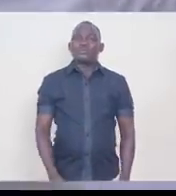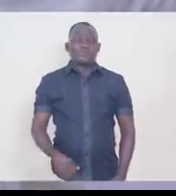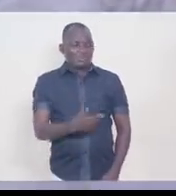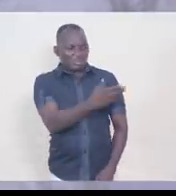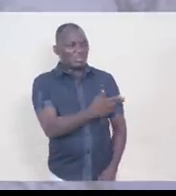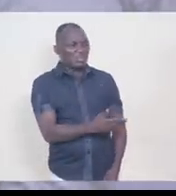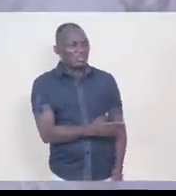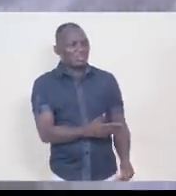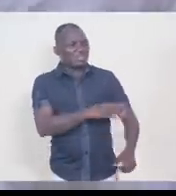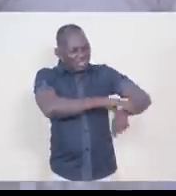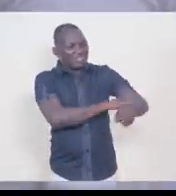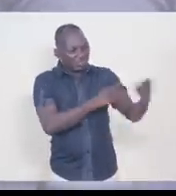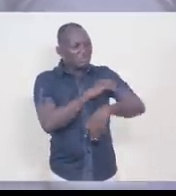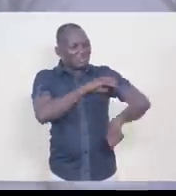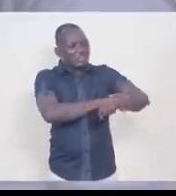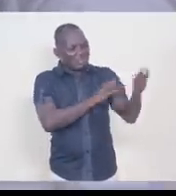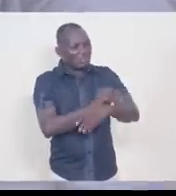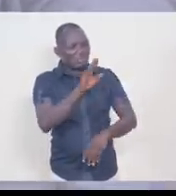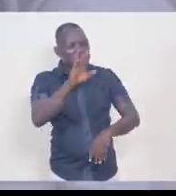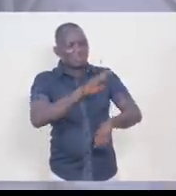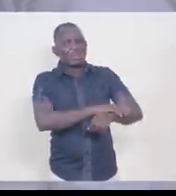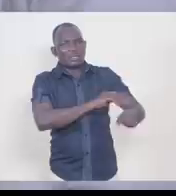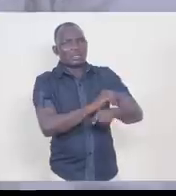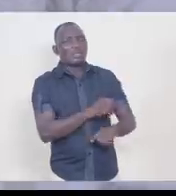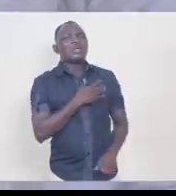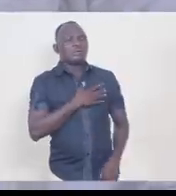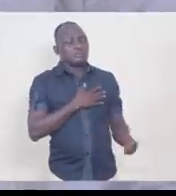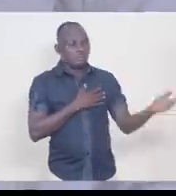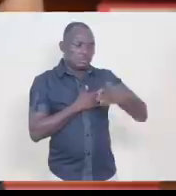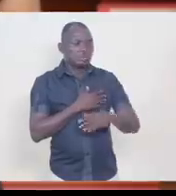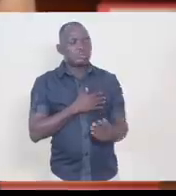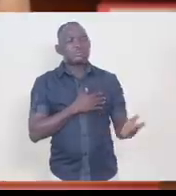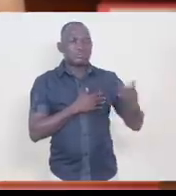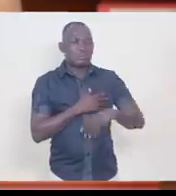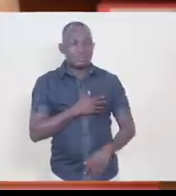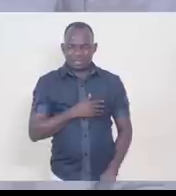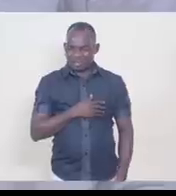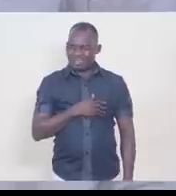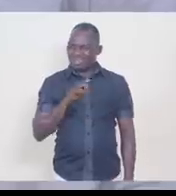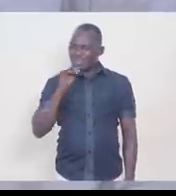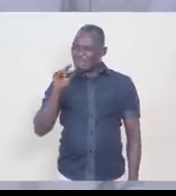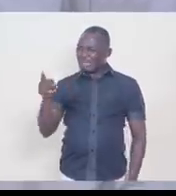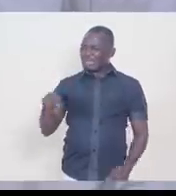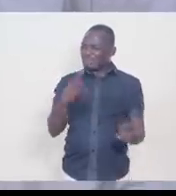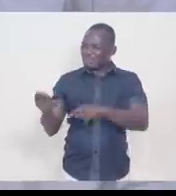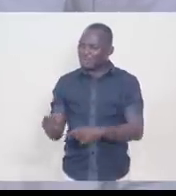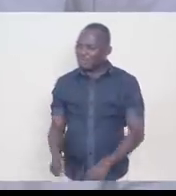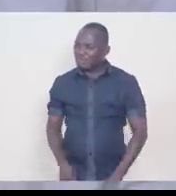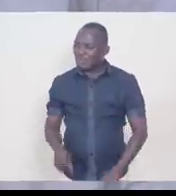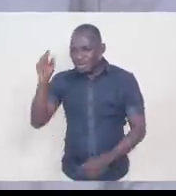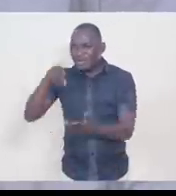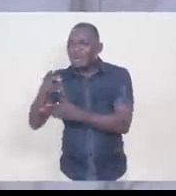Officers, what are you waiting for? Do your job. Madam, you have to come with us. Madam, you have to come with us. How much did he